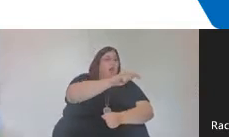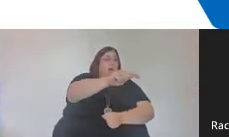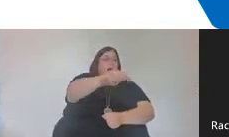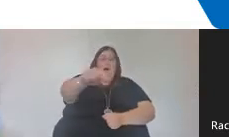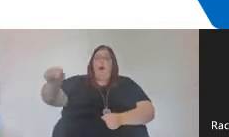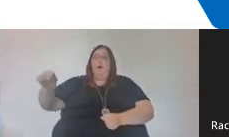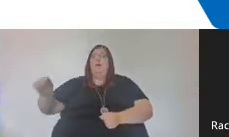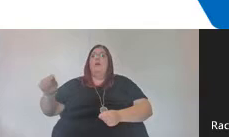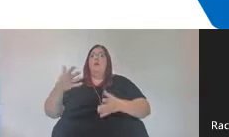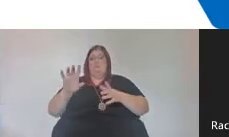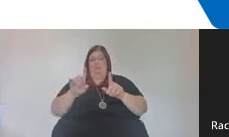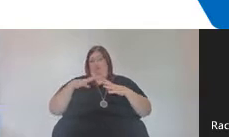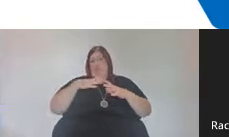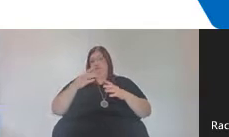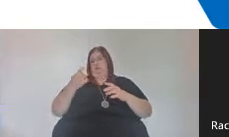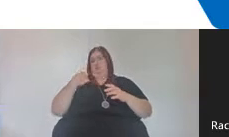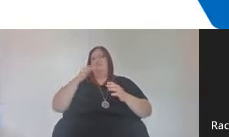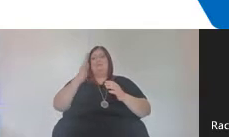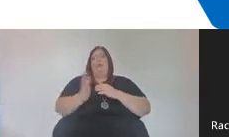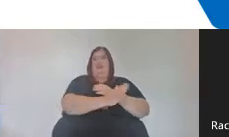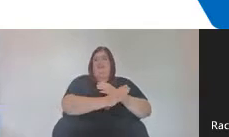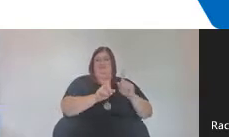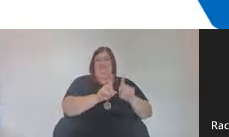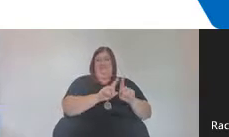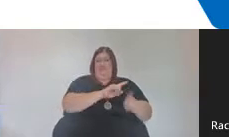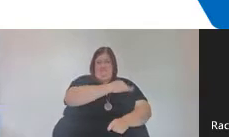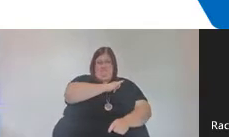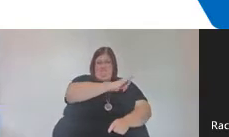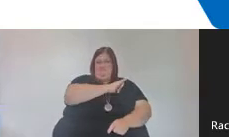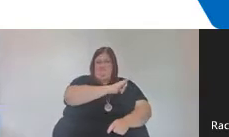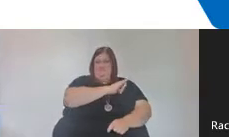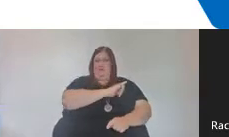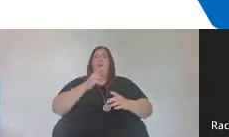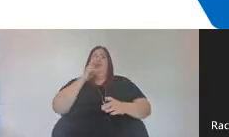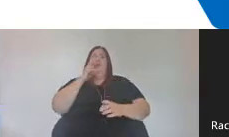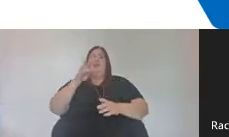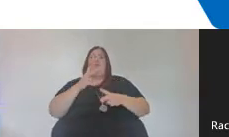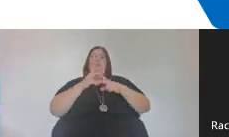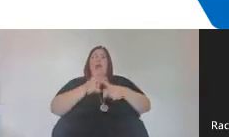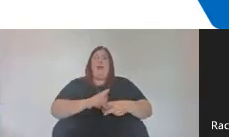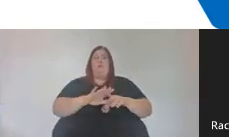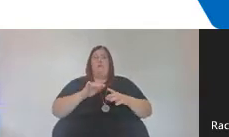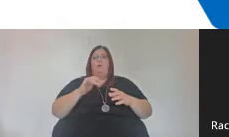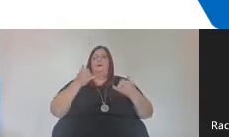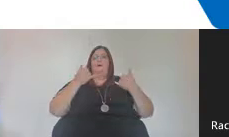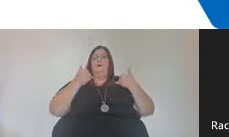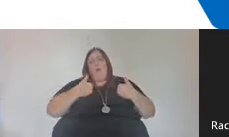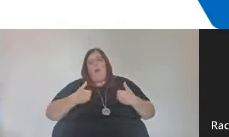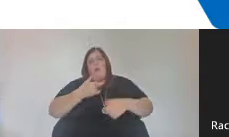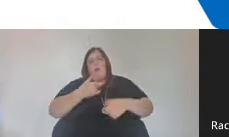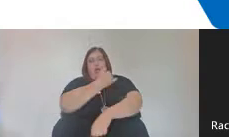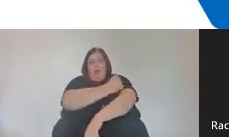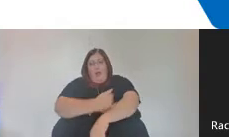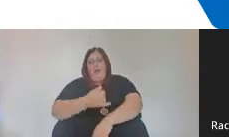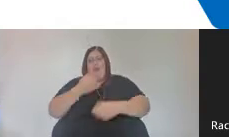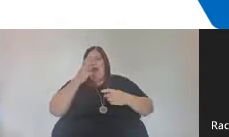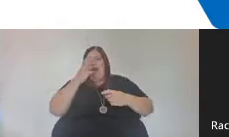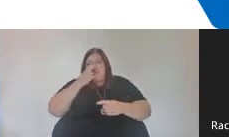those that Rachel described in the South East. So they're focused around care for the frail elderly, for those with long-term